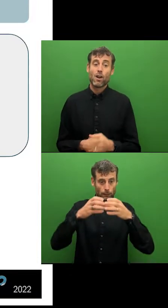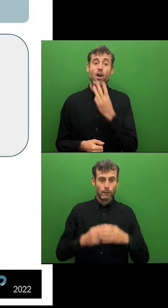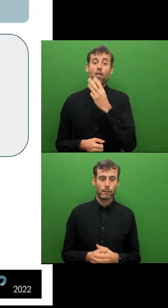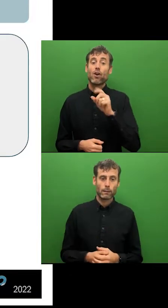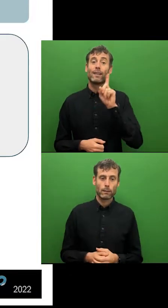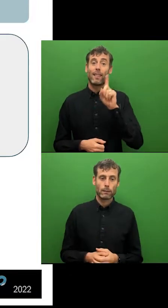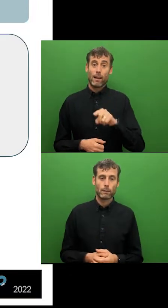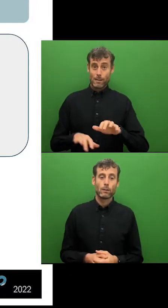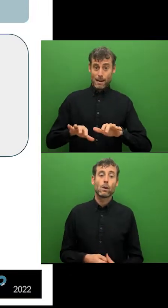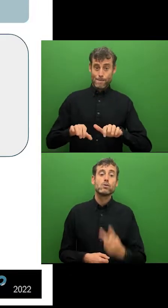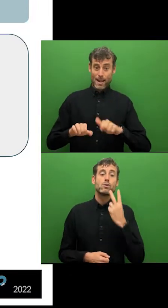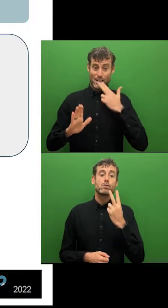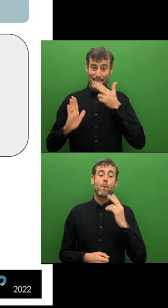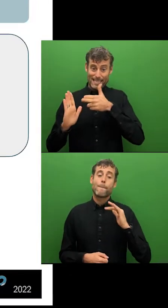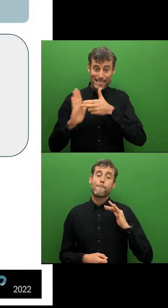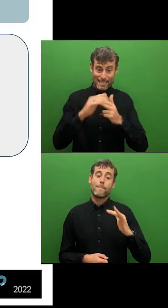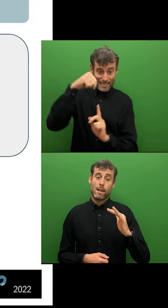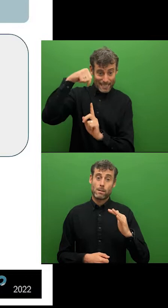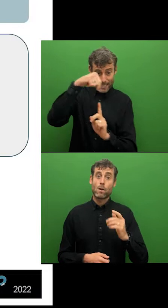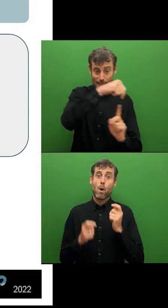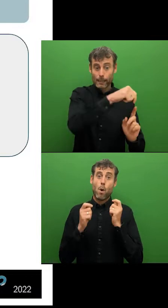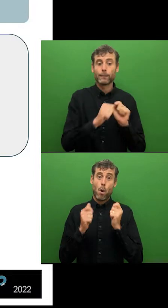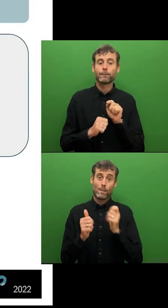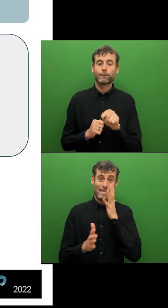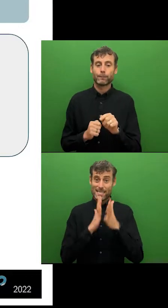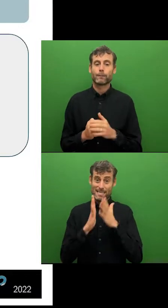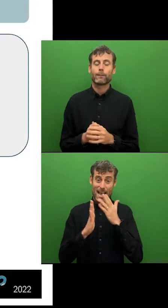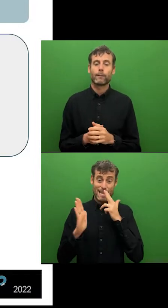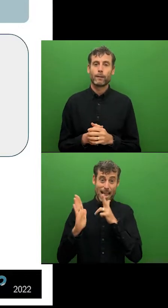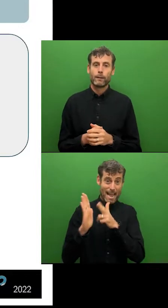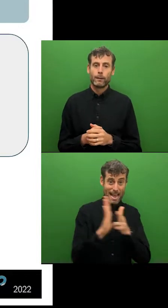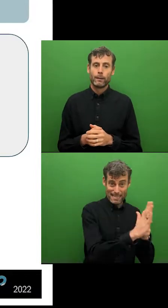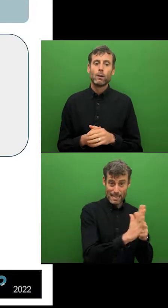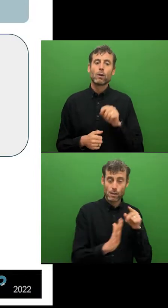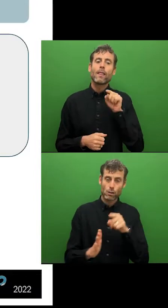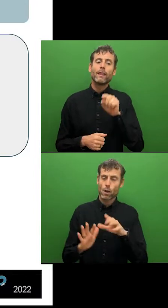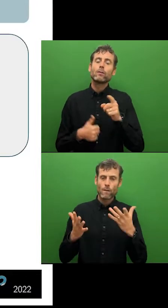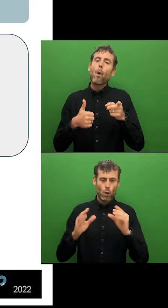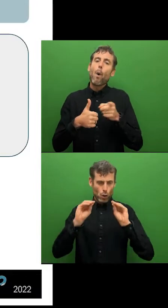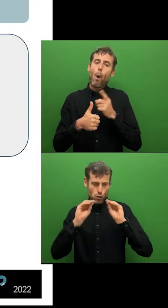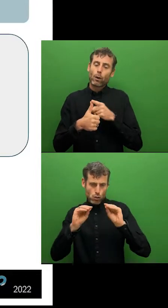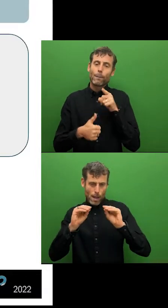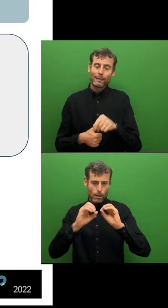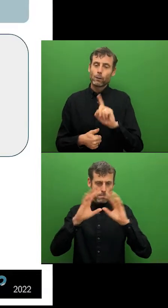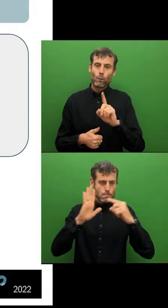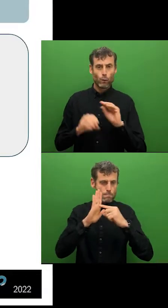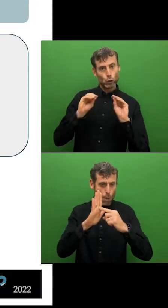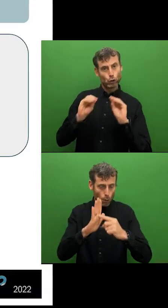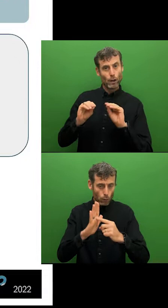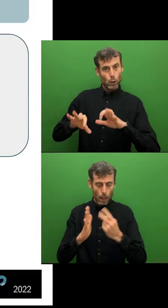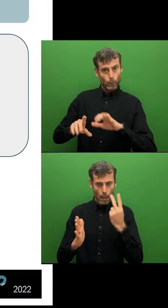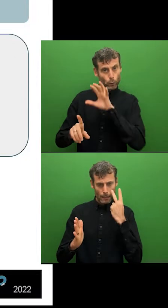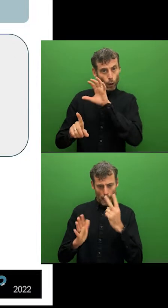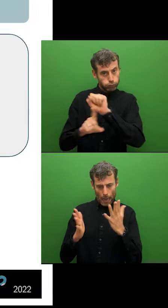million automatic sign annotations, which can be used, for example, for training sign classification models on continuous